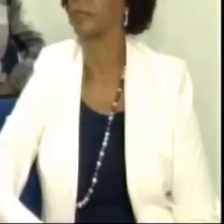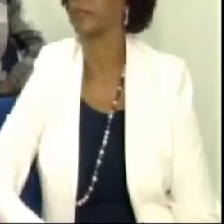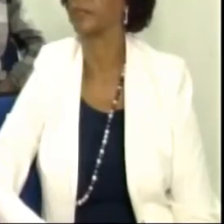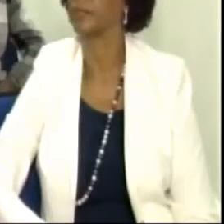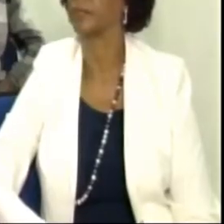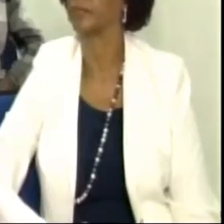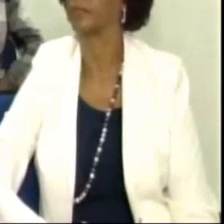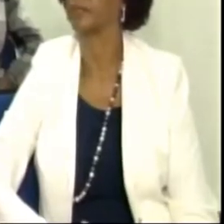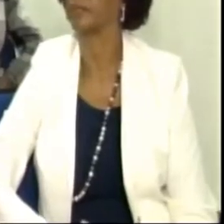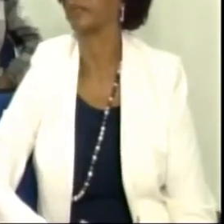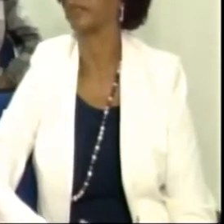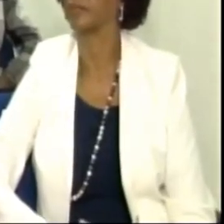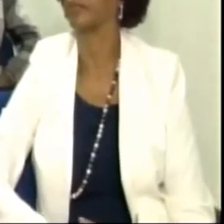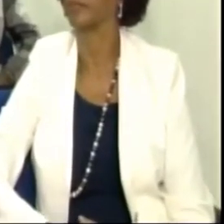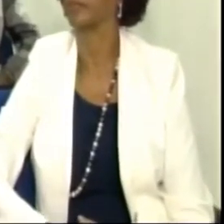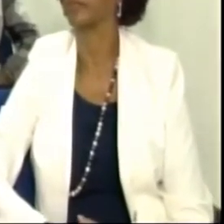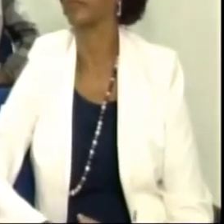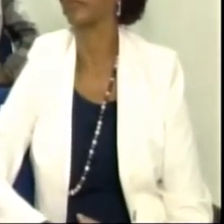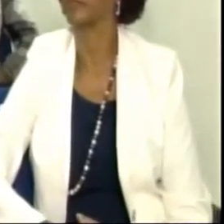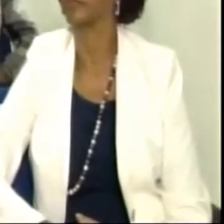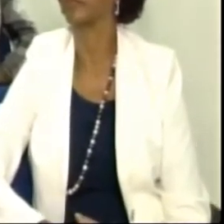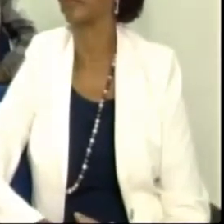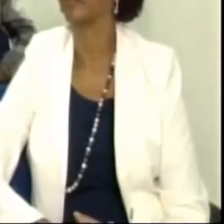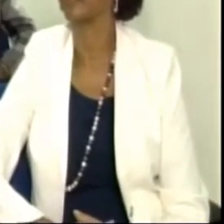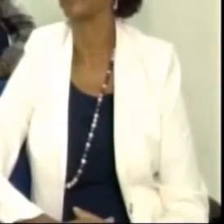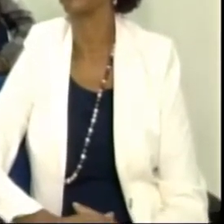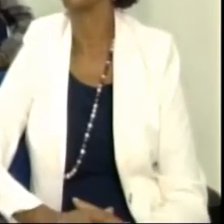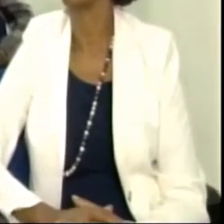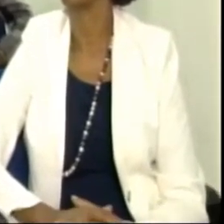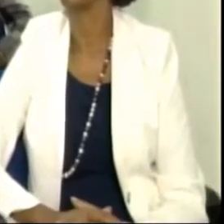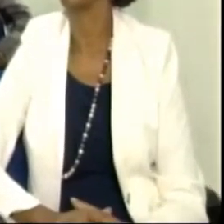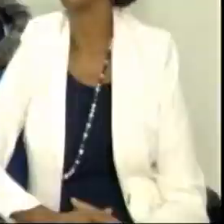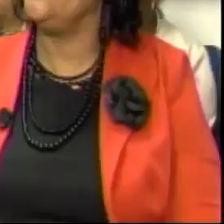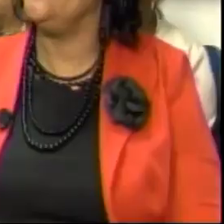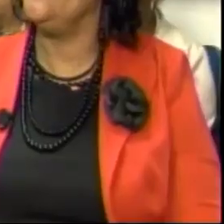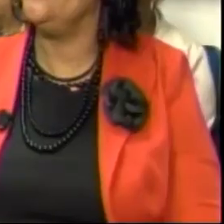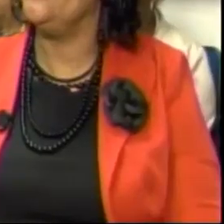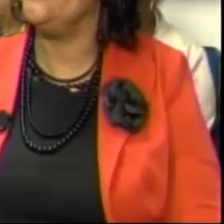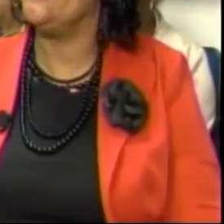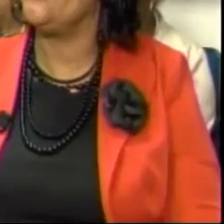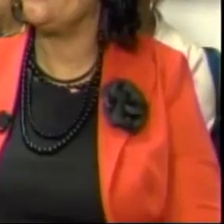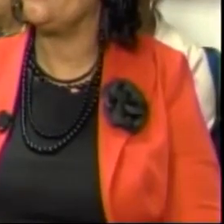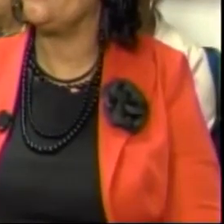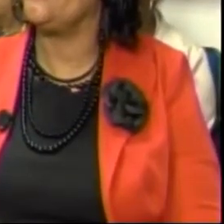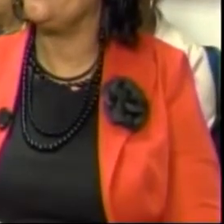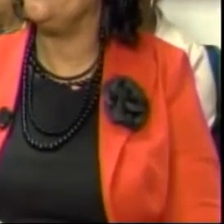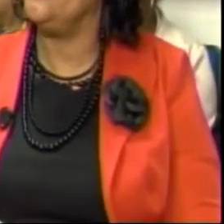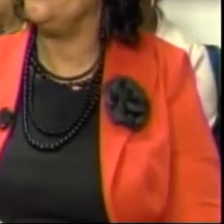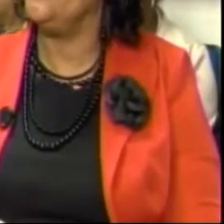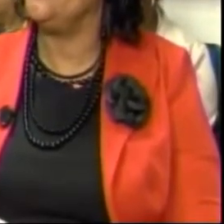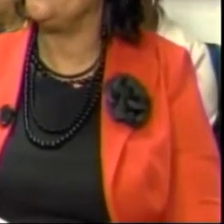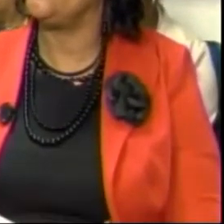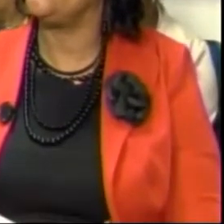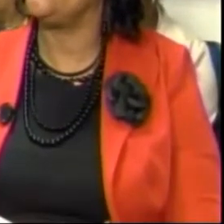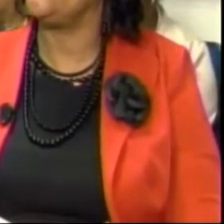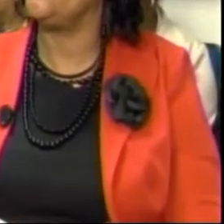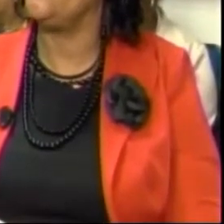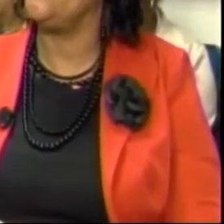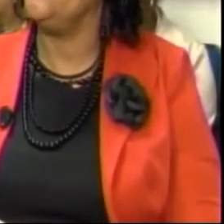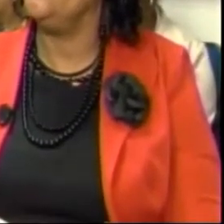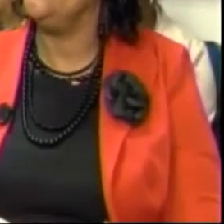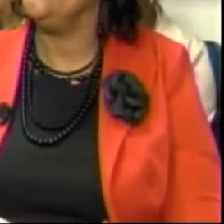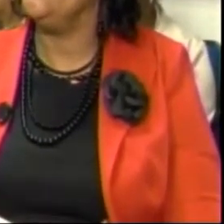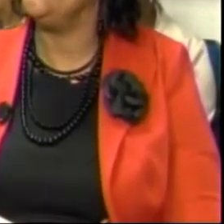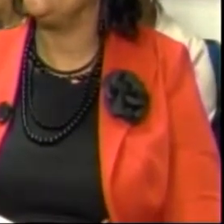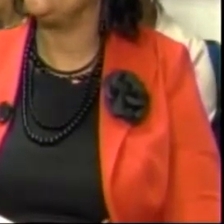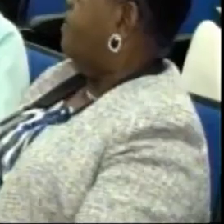is a collaborative effort between the Ministry of Education and the University of New Brunswick, the program is being funded by the Caribbean Development Bank and